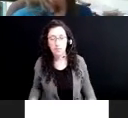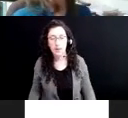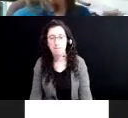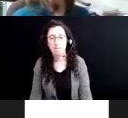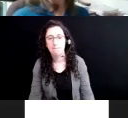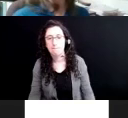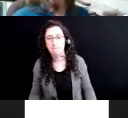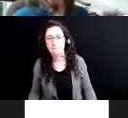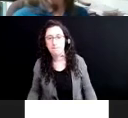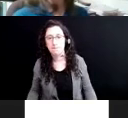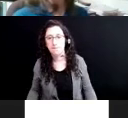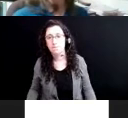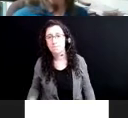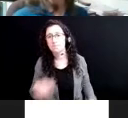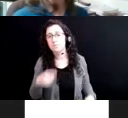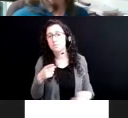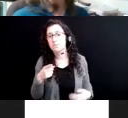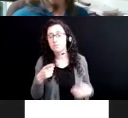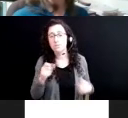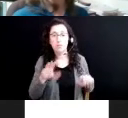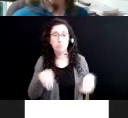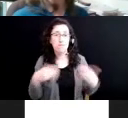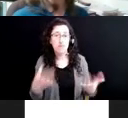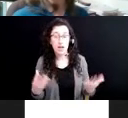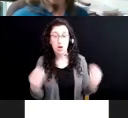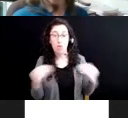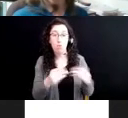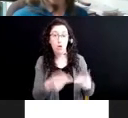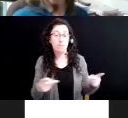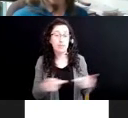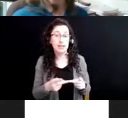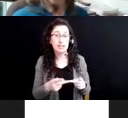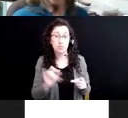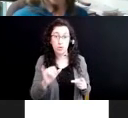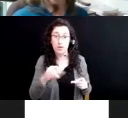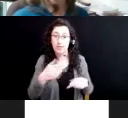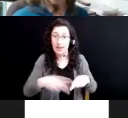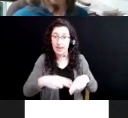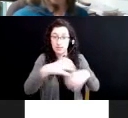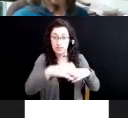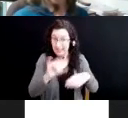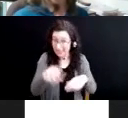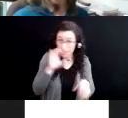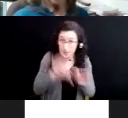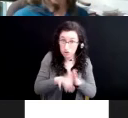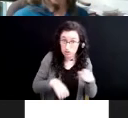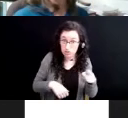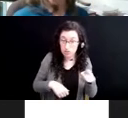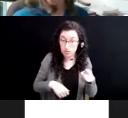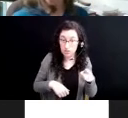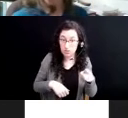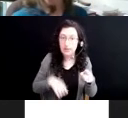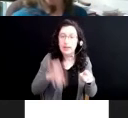you can provide more egg mass attachment sites. This egg mass right here in the top photo is actually on a